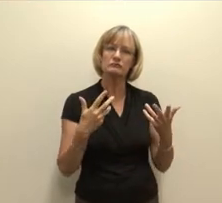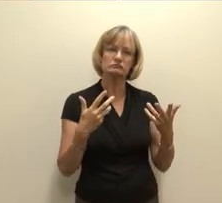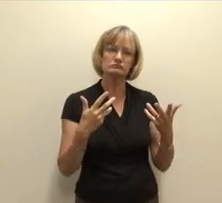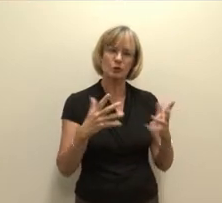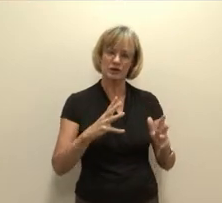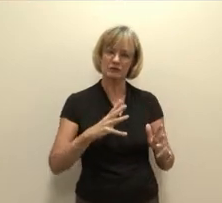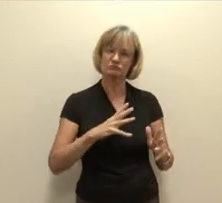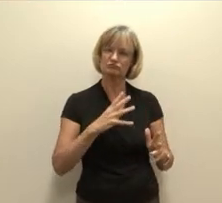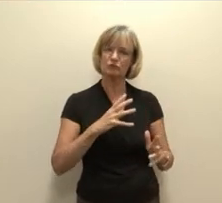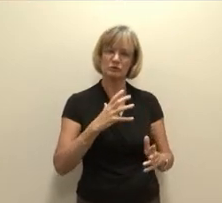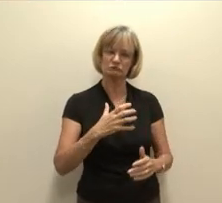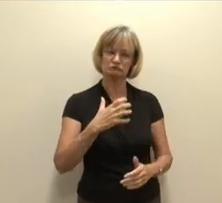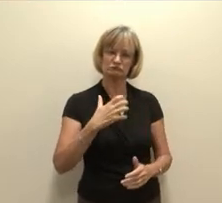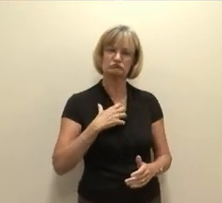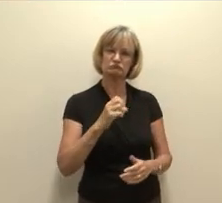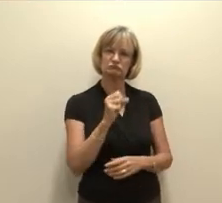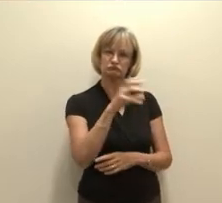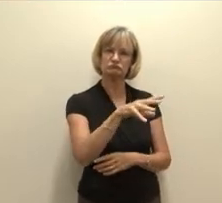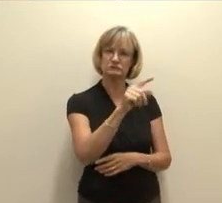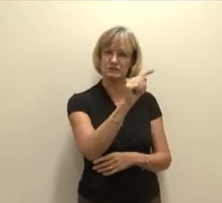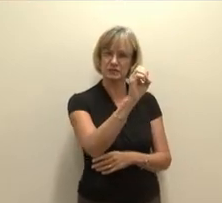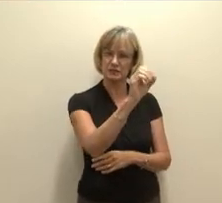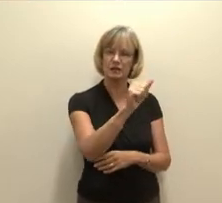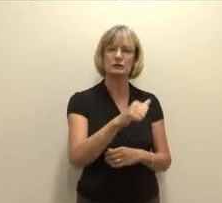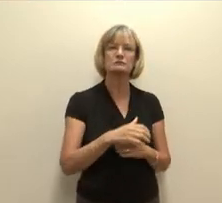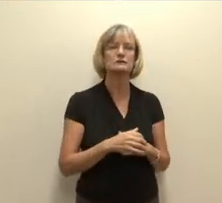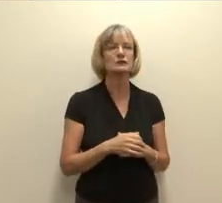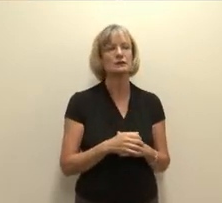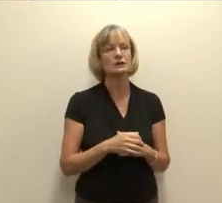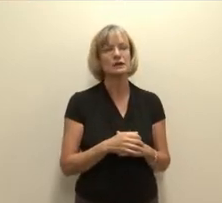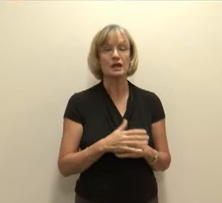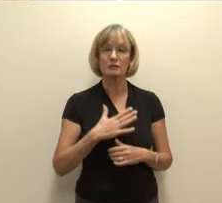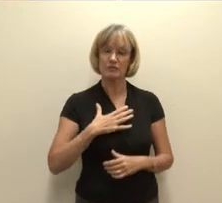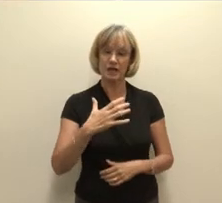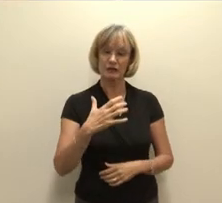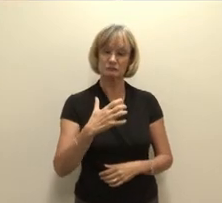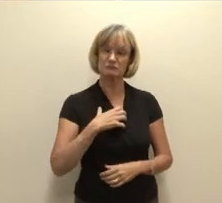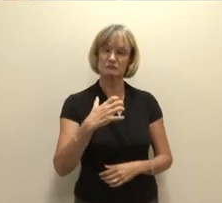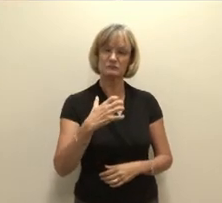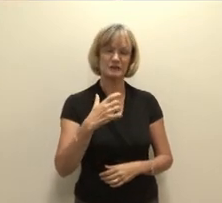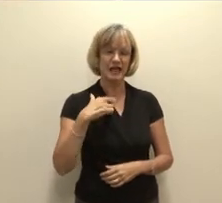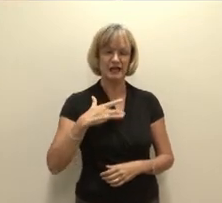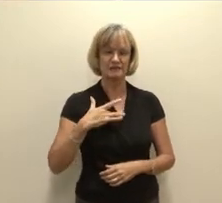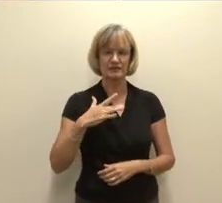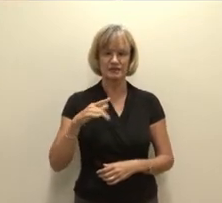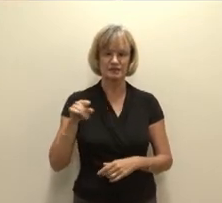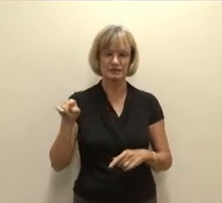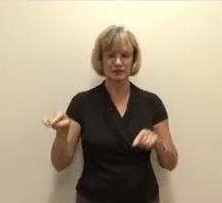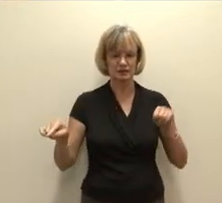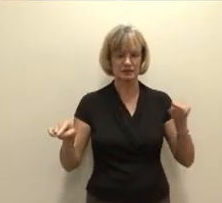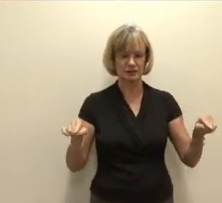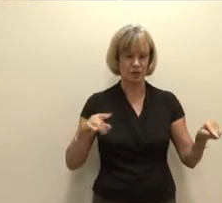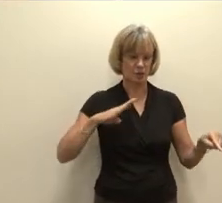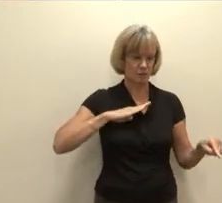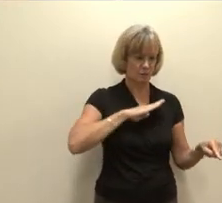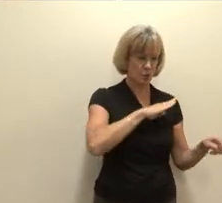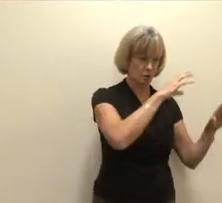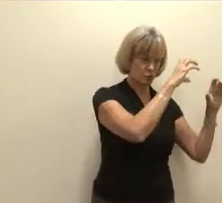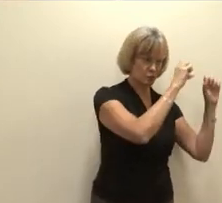in a formal complaint to TEA regarding a conflict of interest with our board